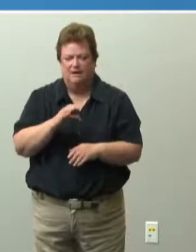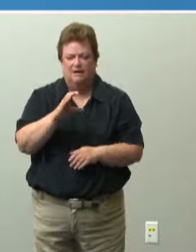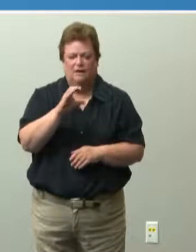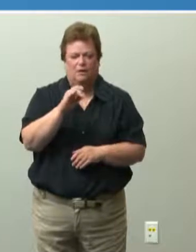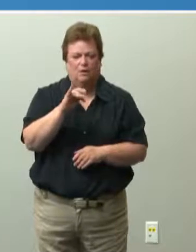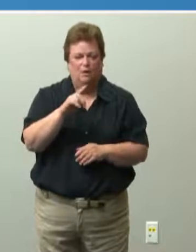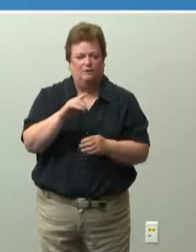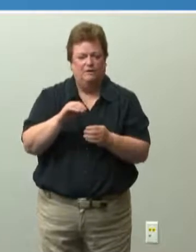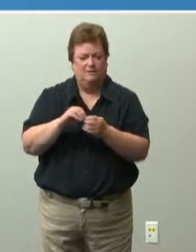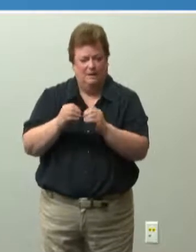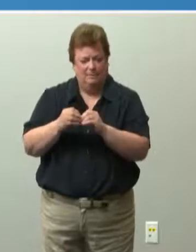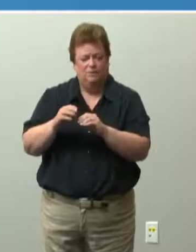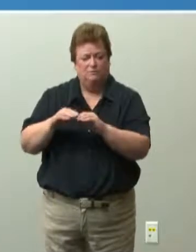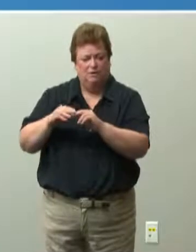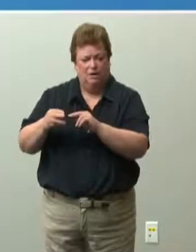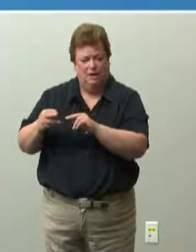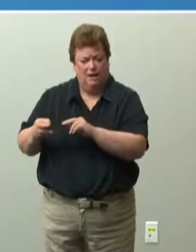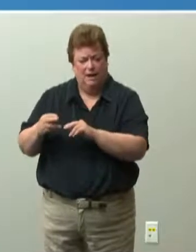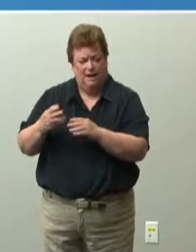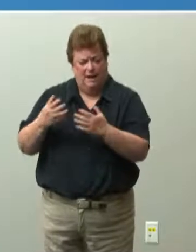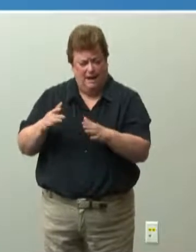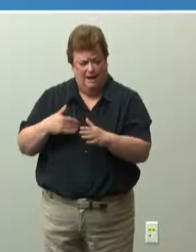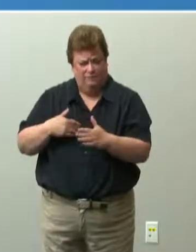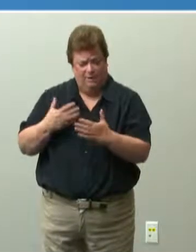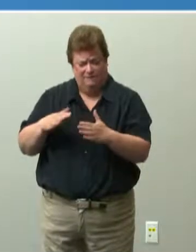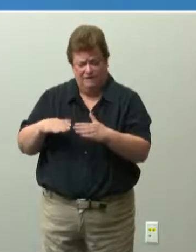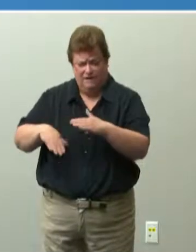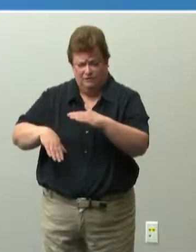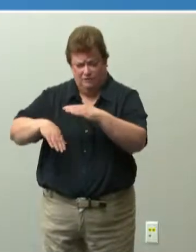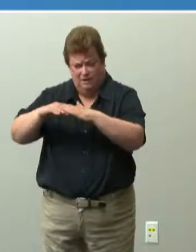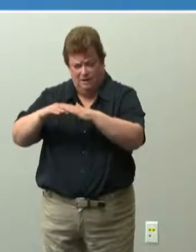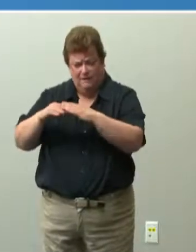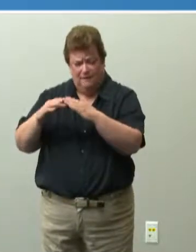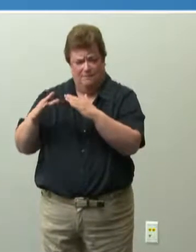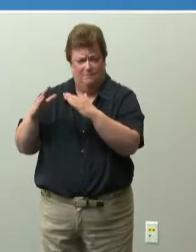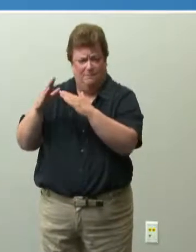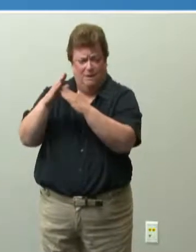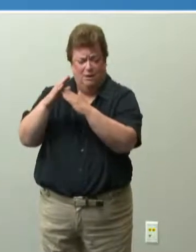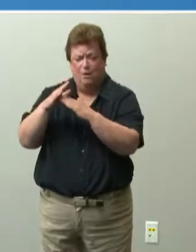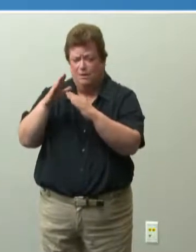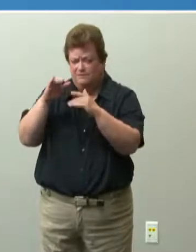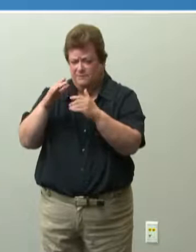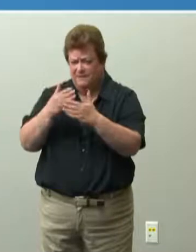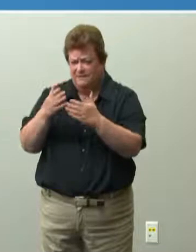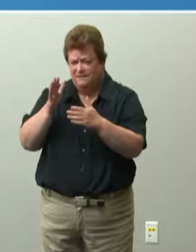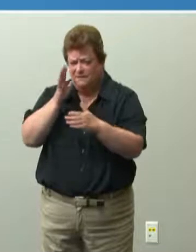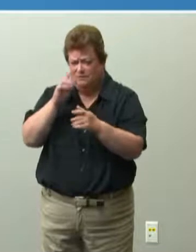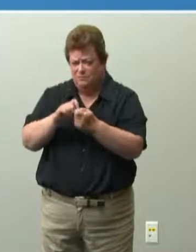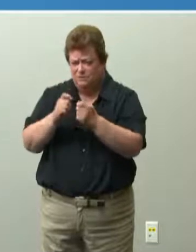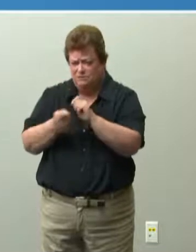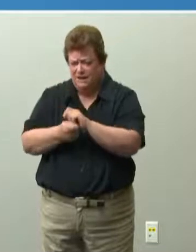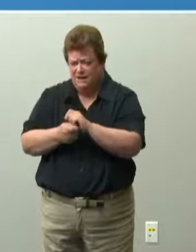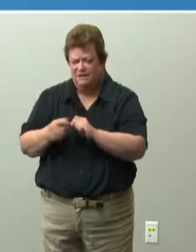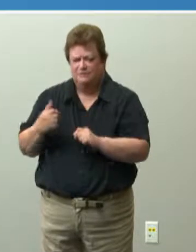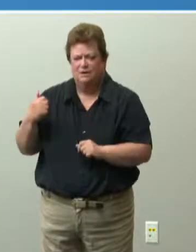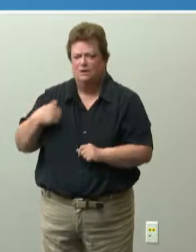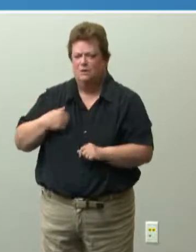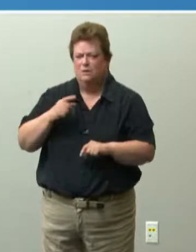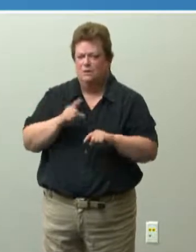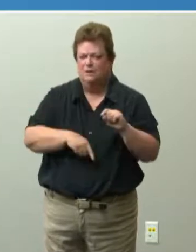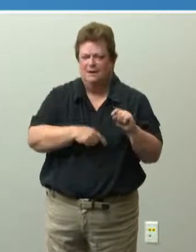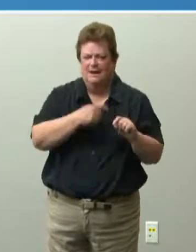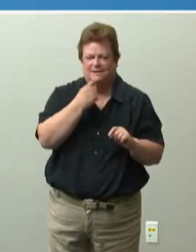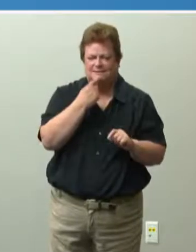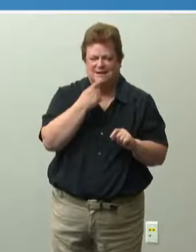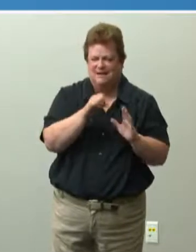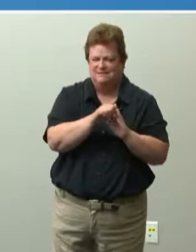prior. Have we reached our peak, or are we expecting things to change? No, I don't know that we can say statewide